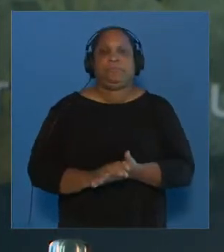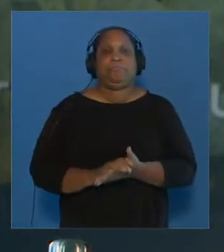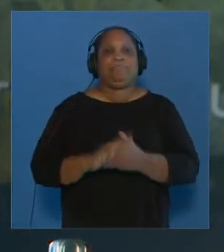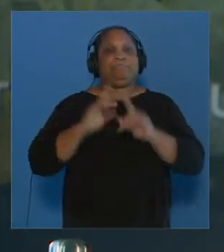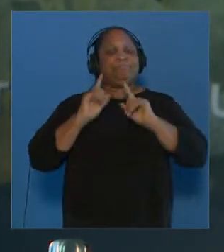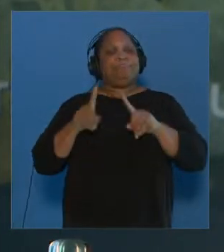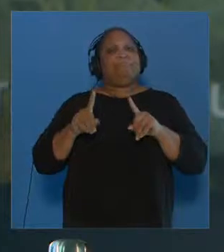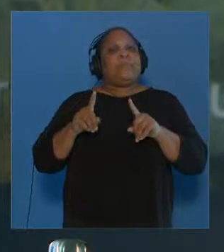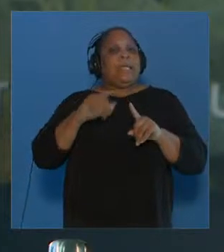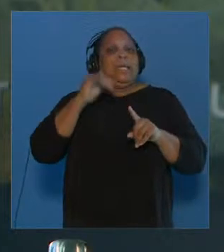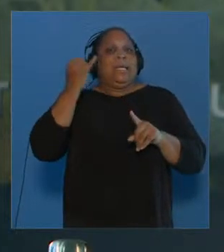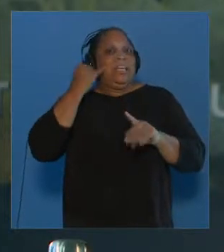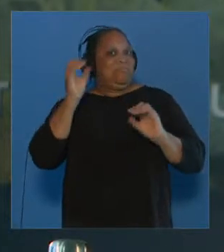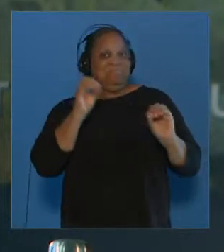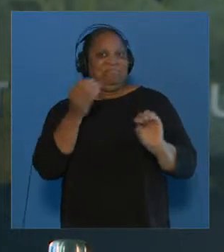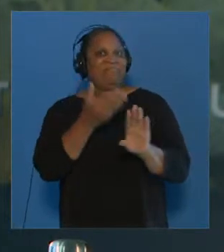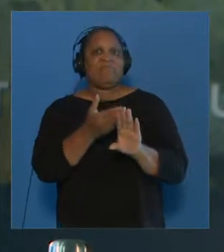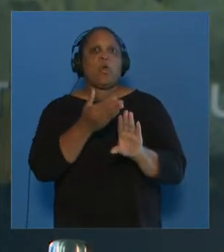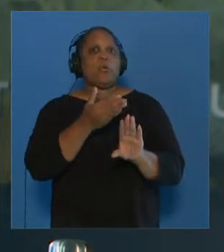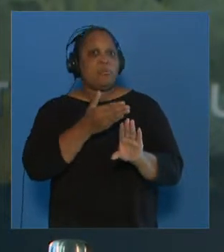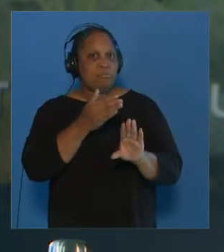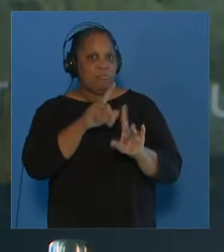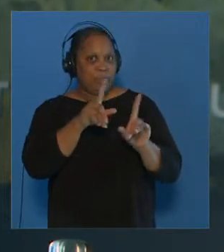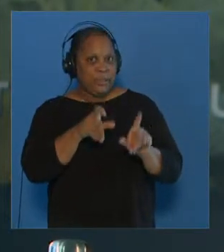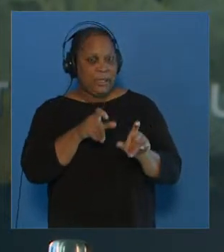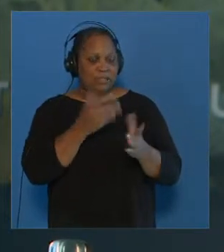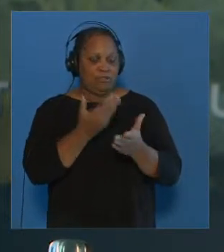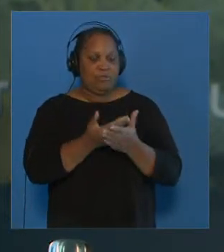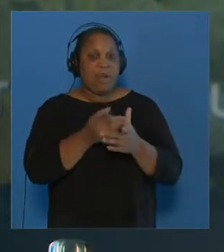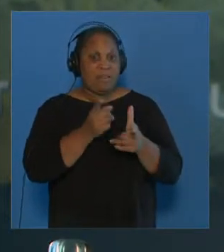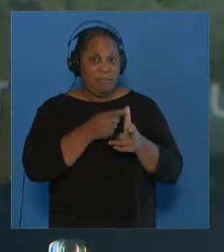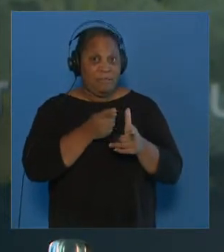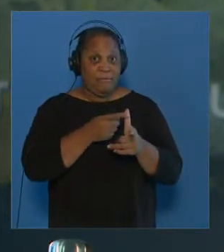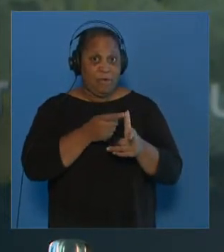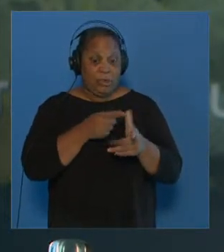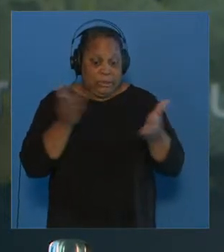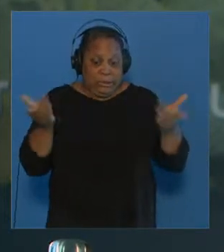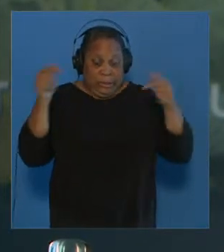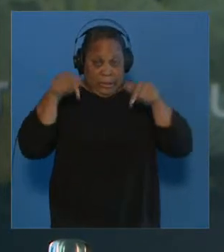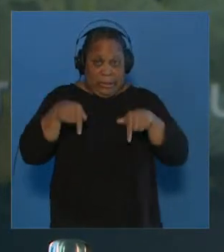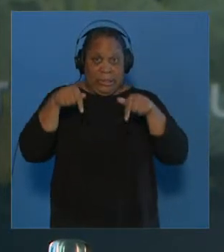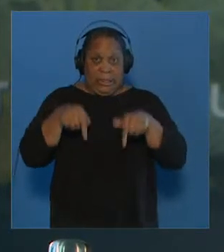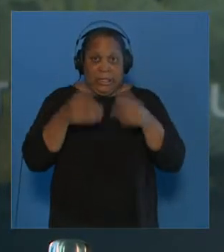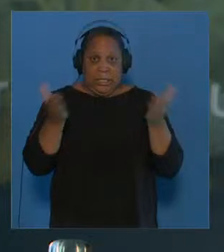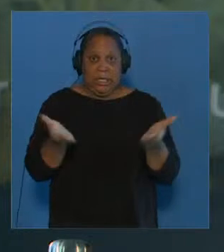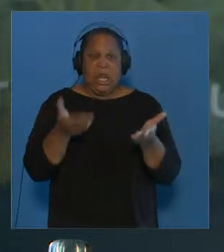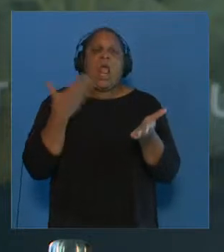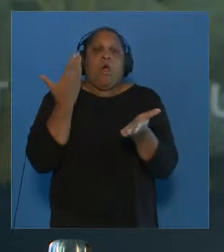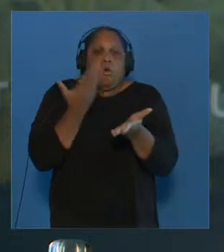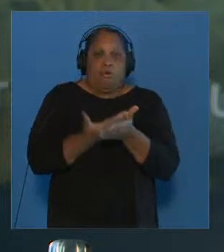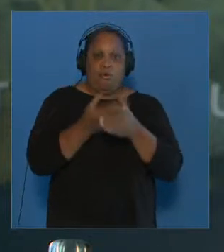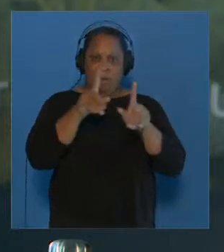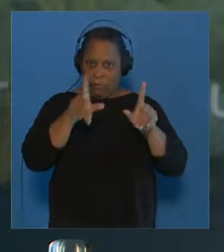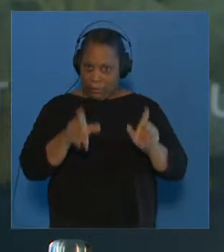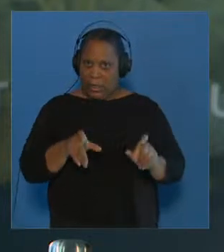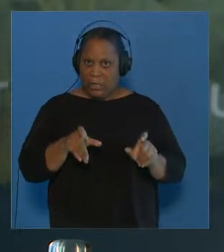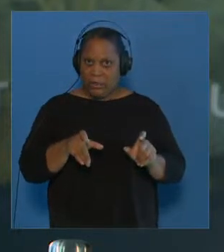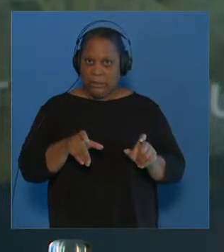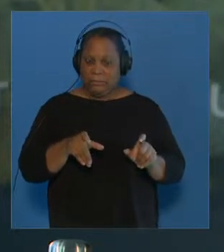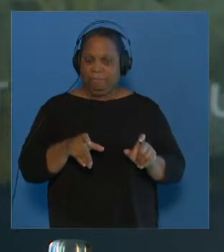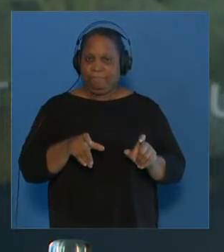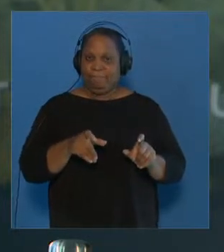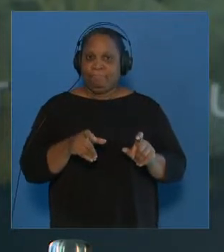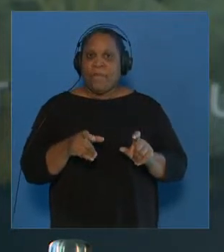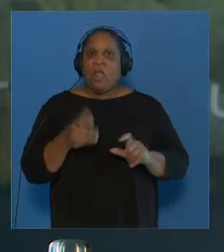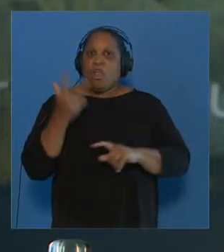have a pre-test, when you arrive, the first test that you get is here, and we call that an arrival test. You must quarantine